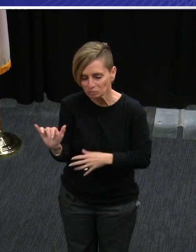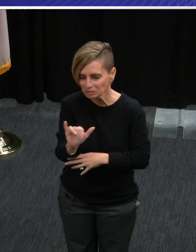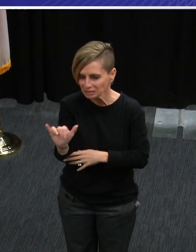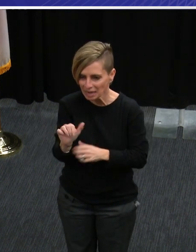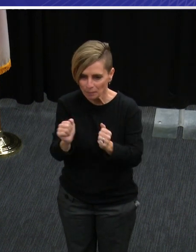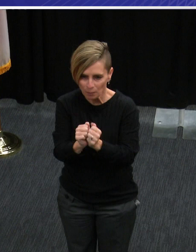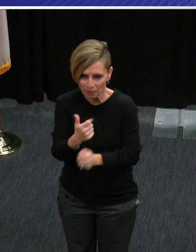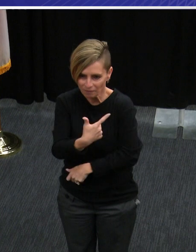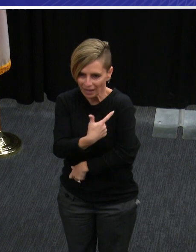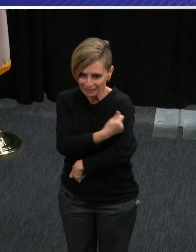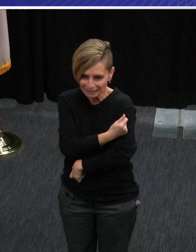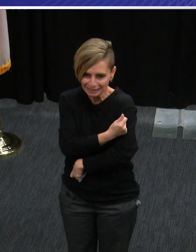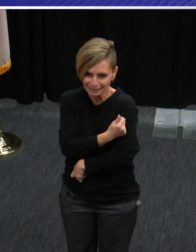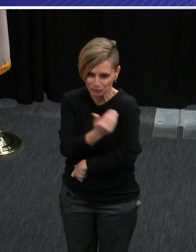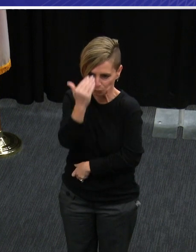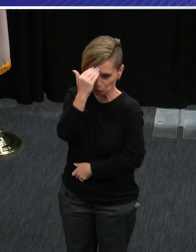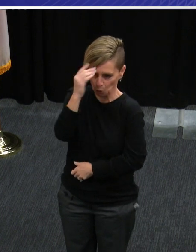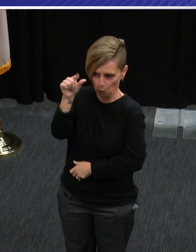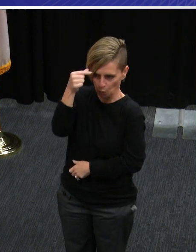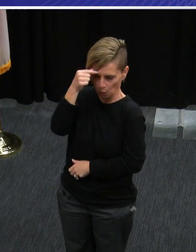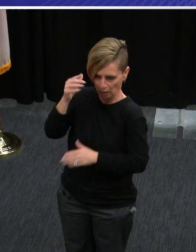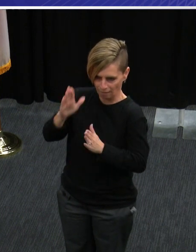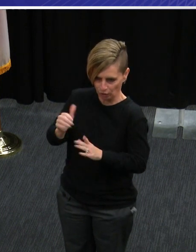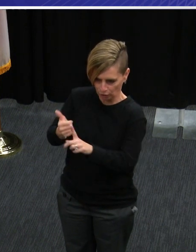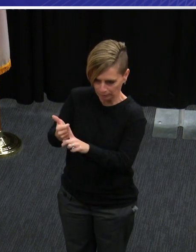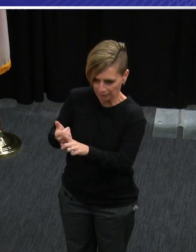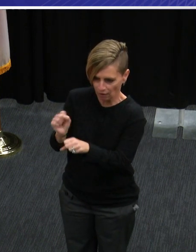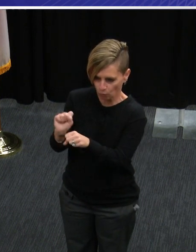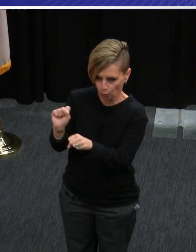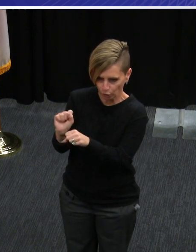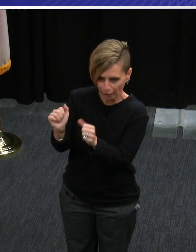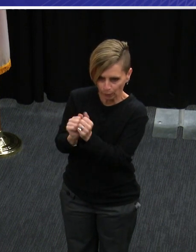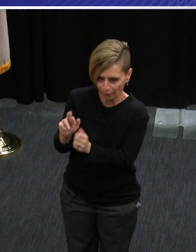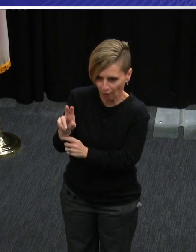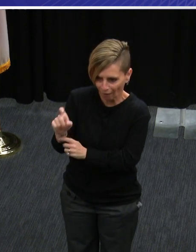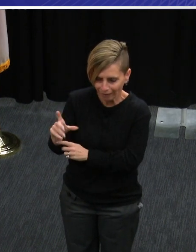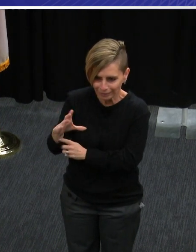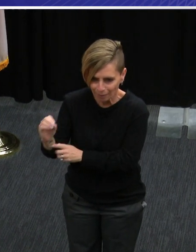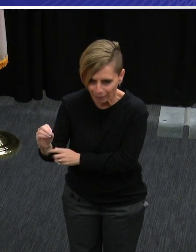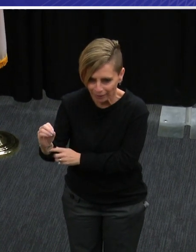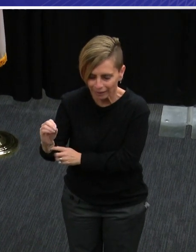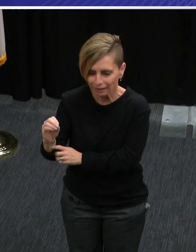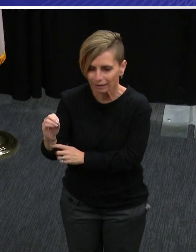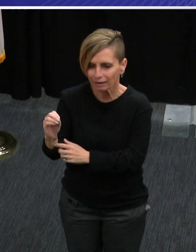and his many initiatives of working with the pharmaceutical companies